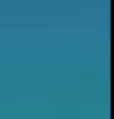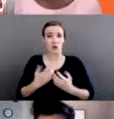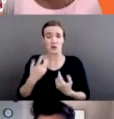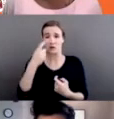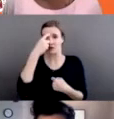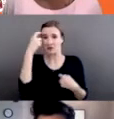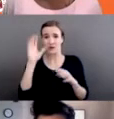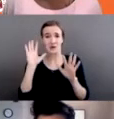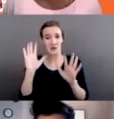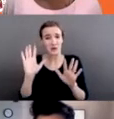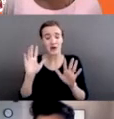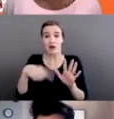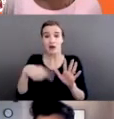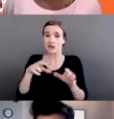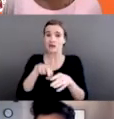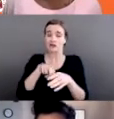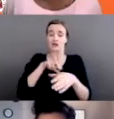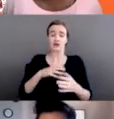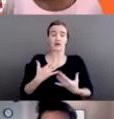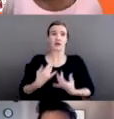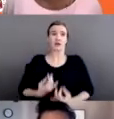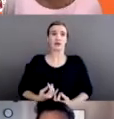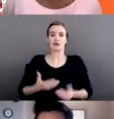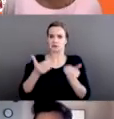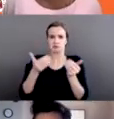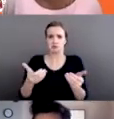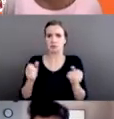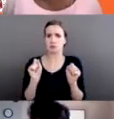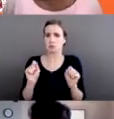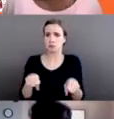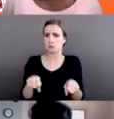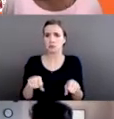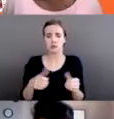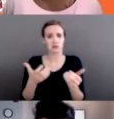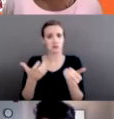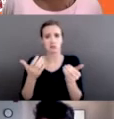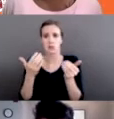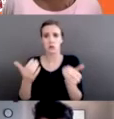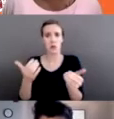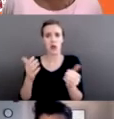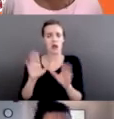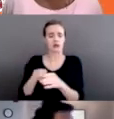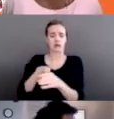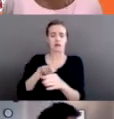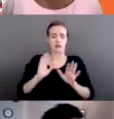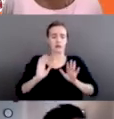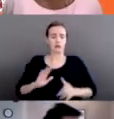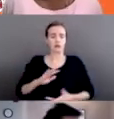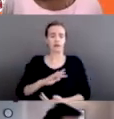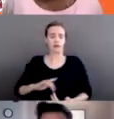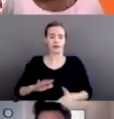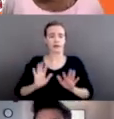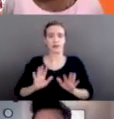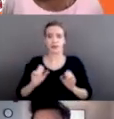we want to make sure that you feel safe enough that you can step away and honor that. We also